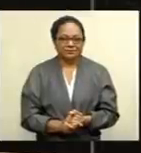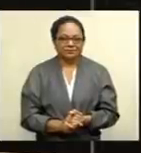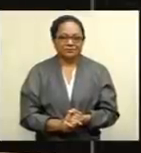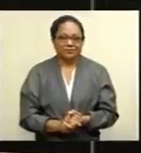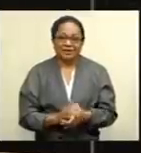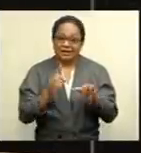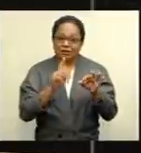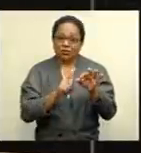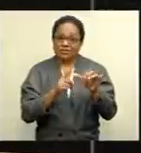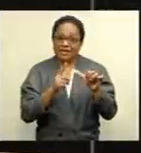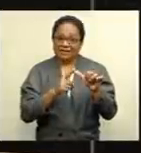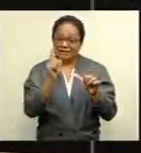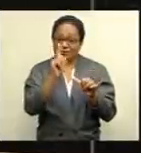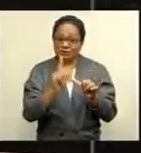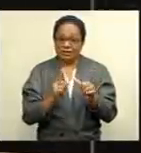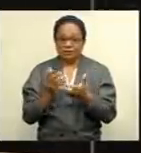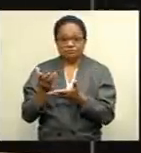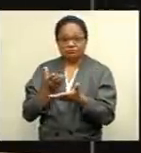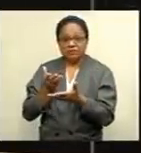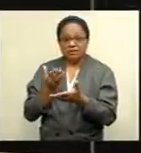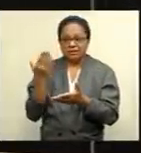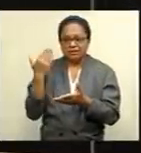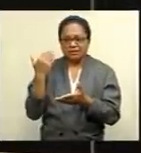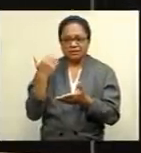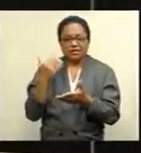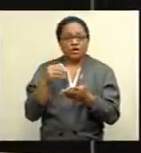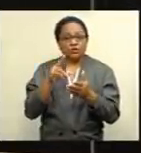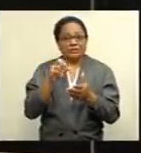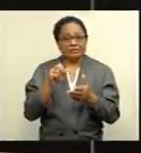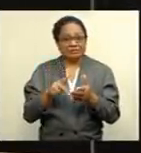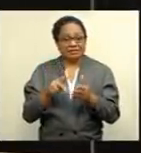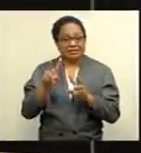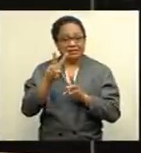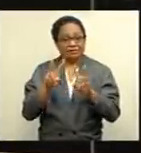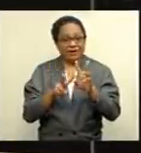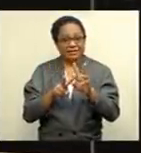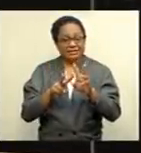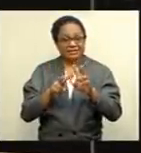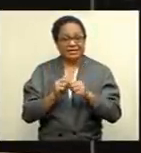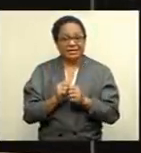In Q&A tonight, we speak with former USP Vice Chancellor for Research,